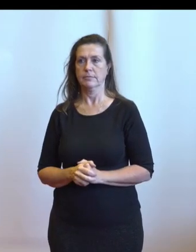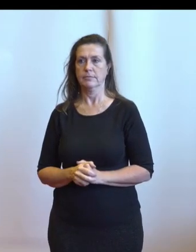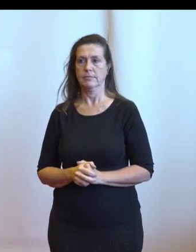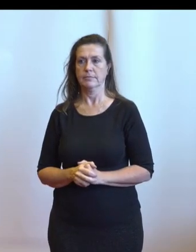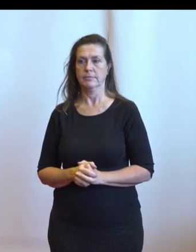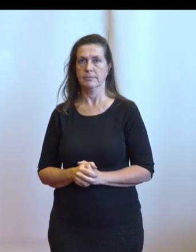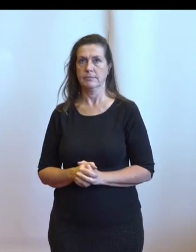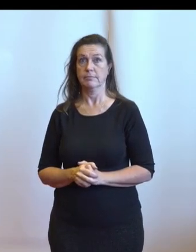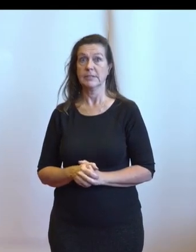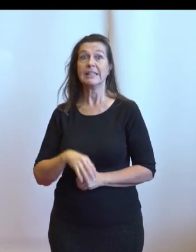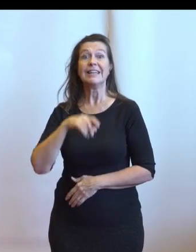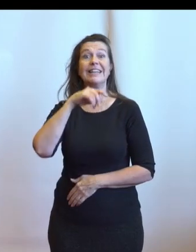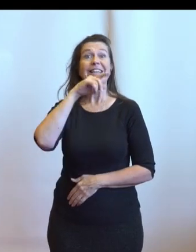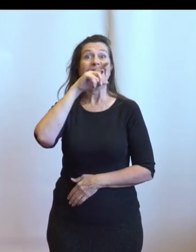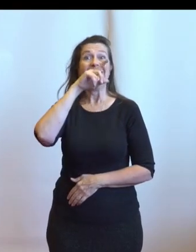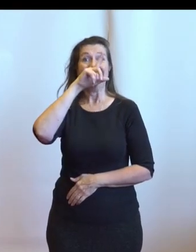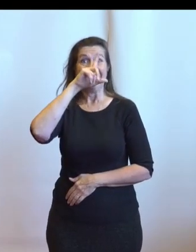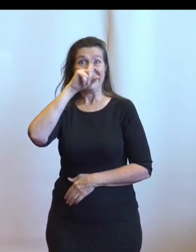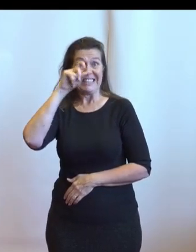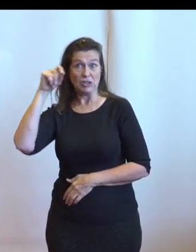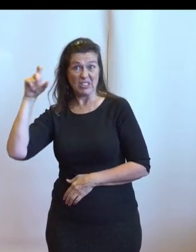It's digital, so I should be able to do it, but...